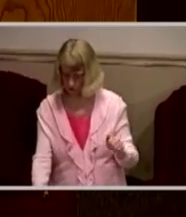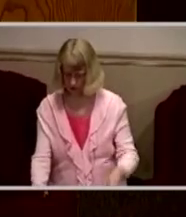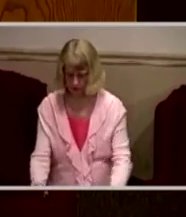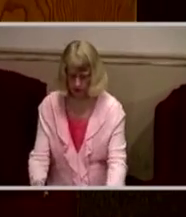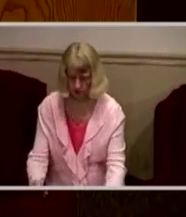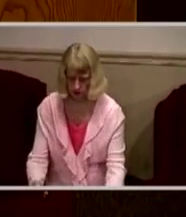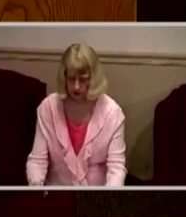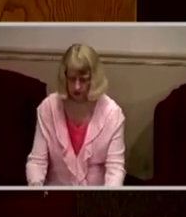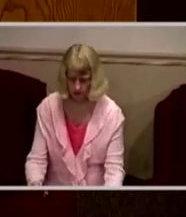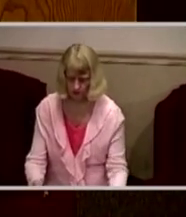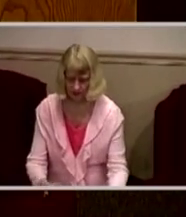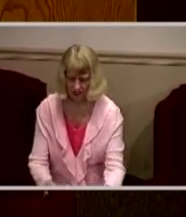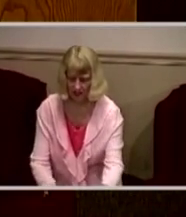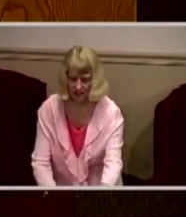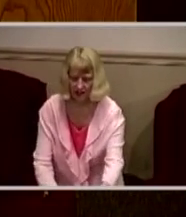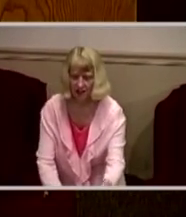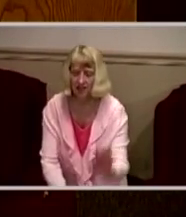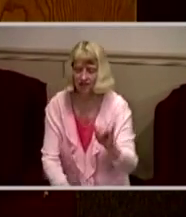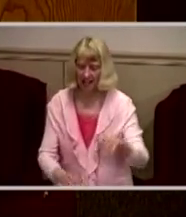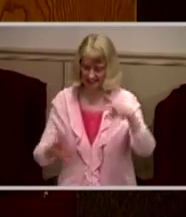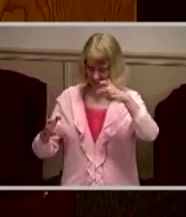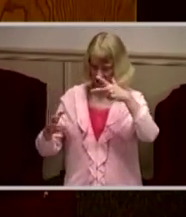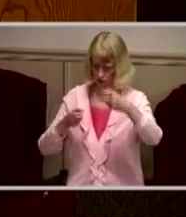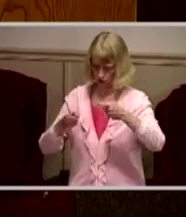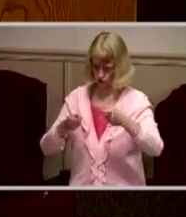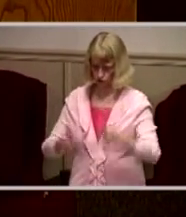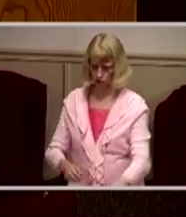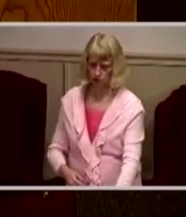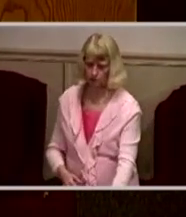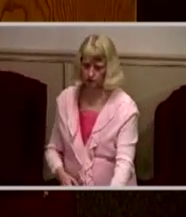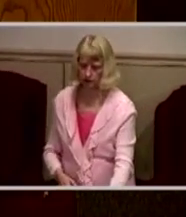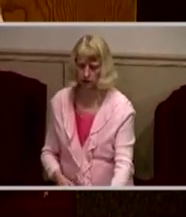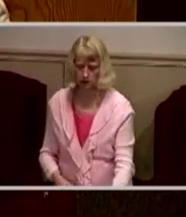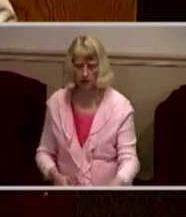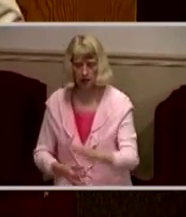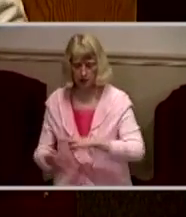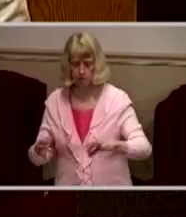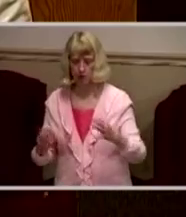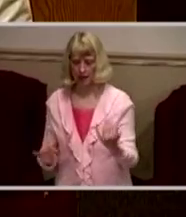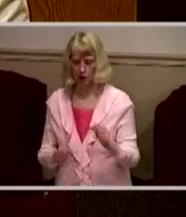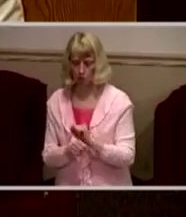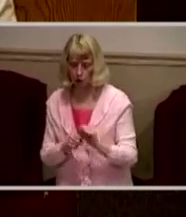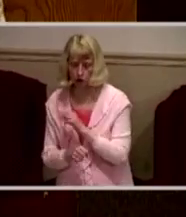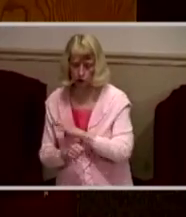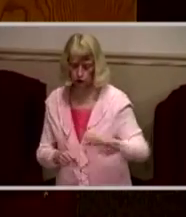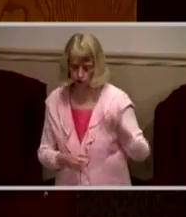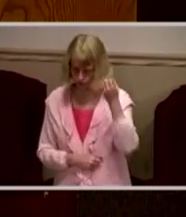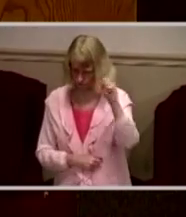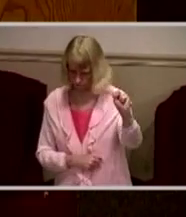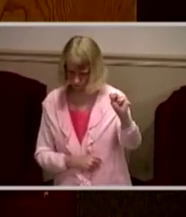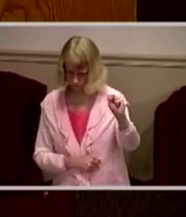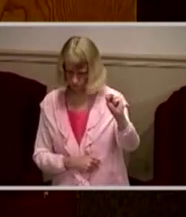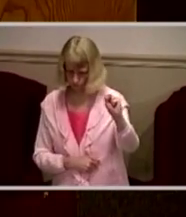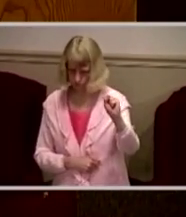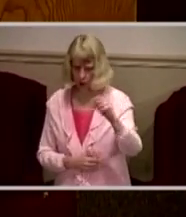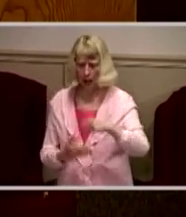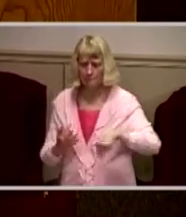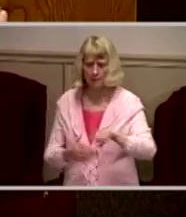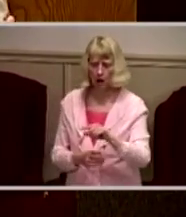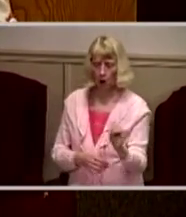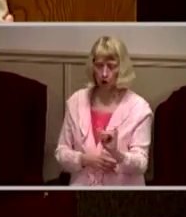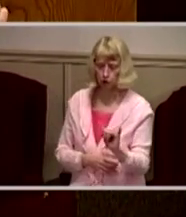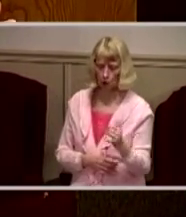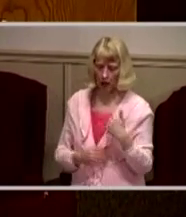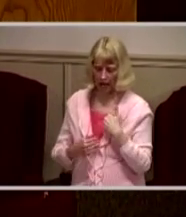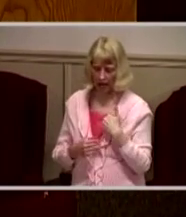of the air. That means under the direction of Satan, the spirit that now worketh in the children of disobedience, among whom also